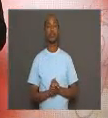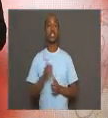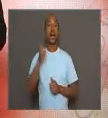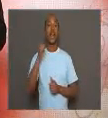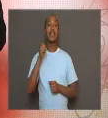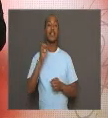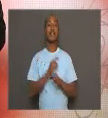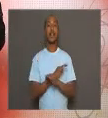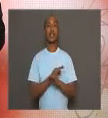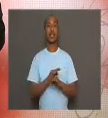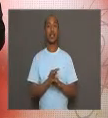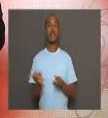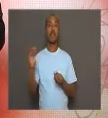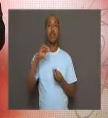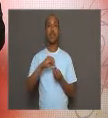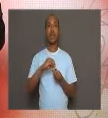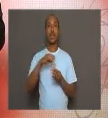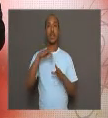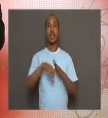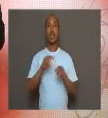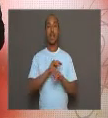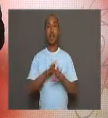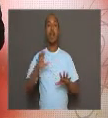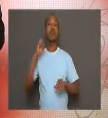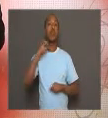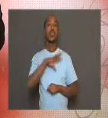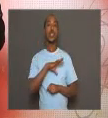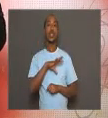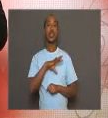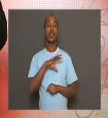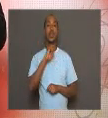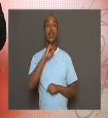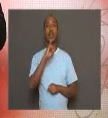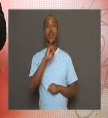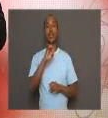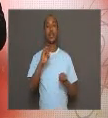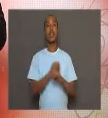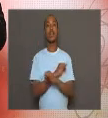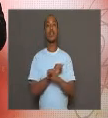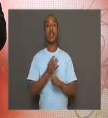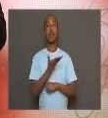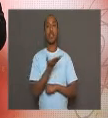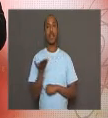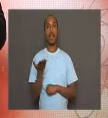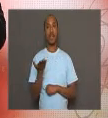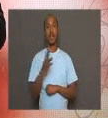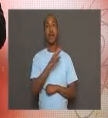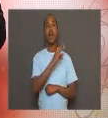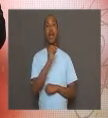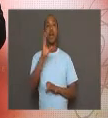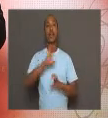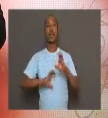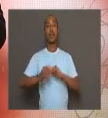Another factor that is involved in land pollution is industrial material and